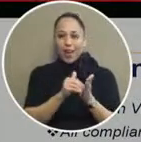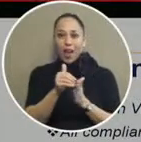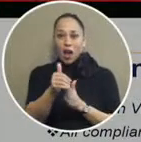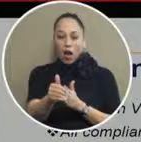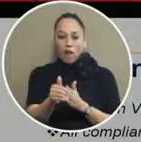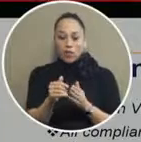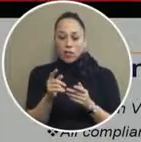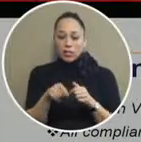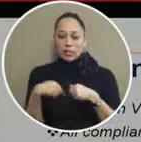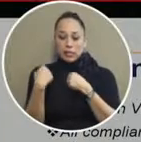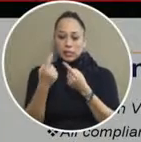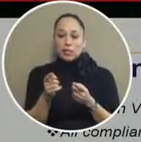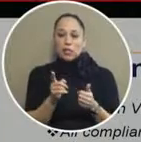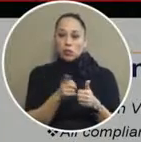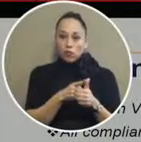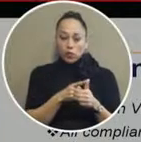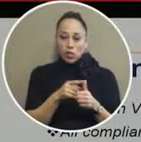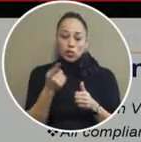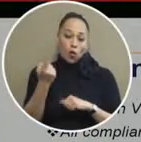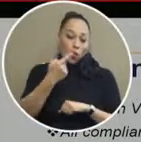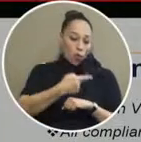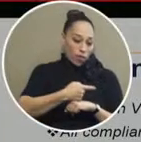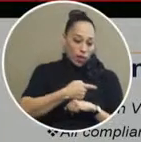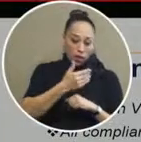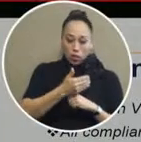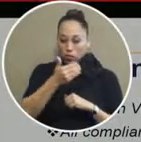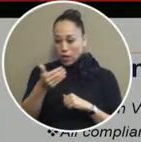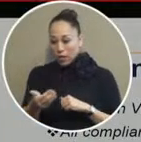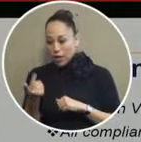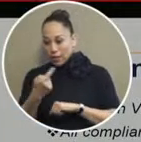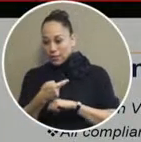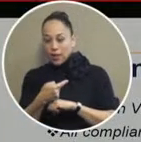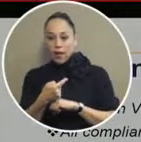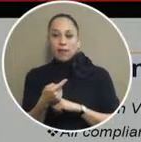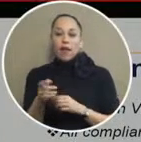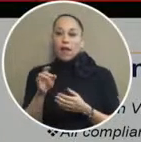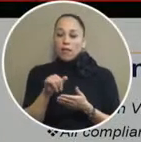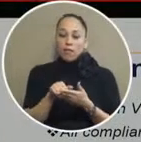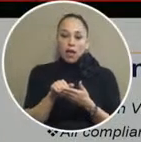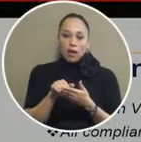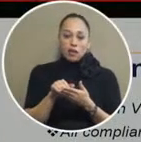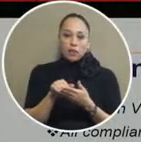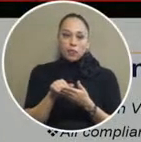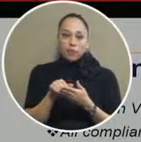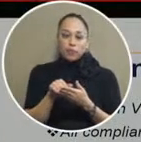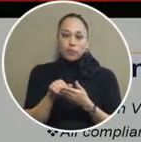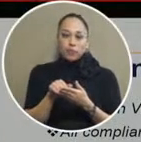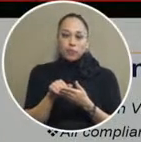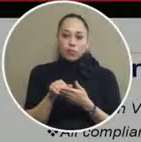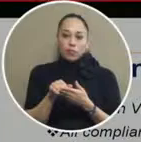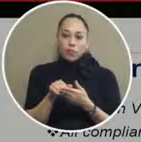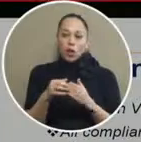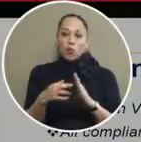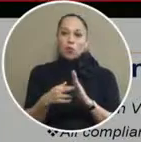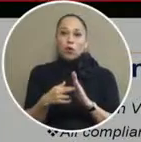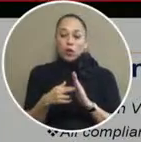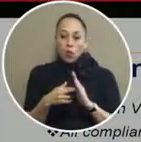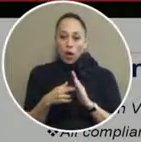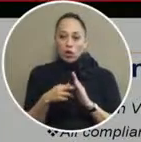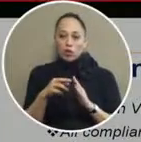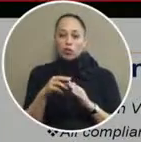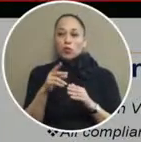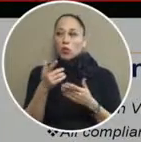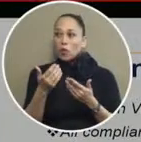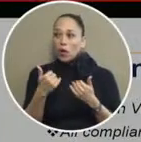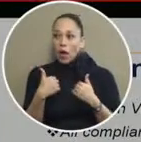there at the beginning, so that from one day to the next, it was required to have masks or